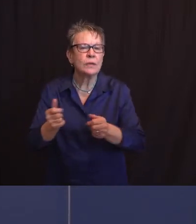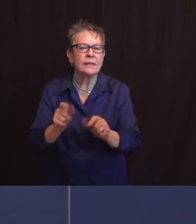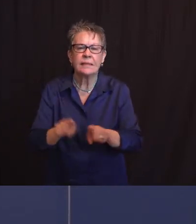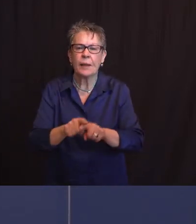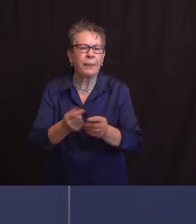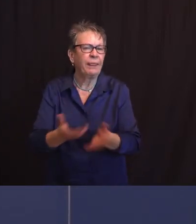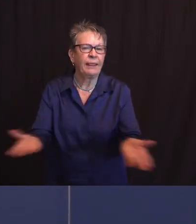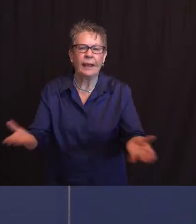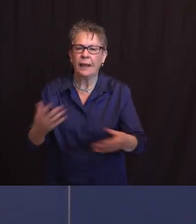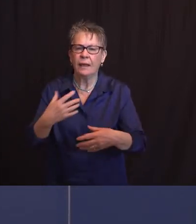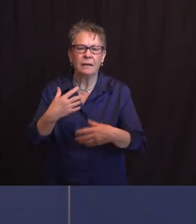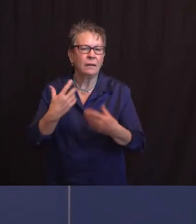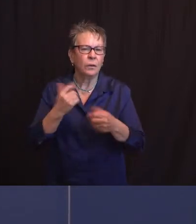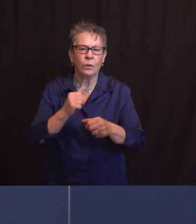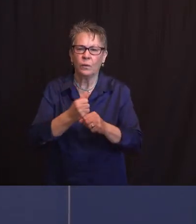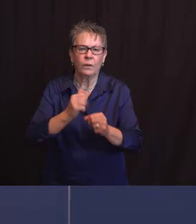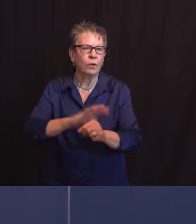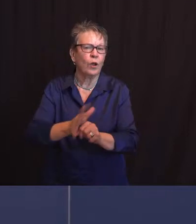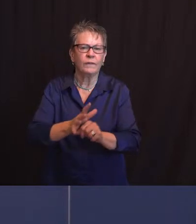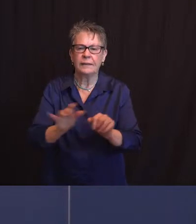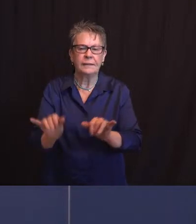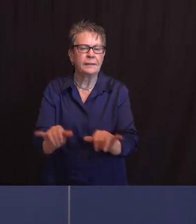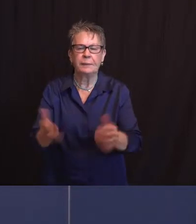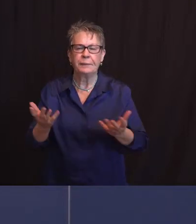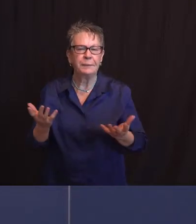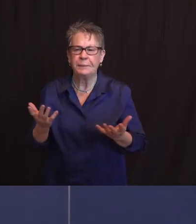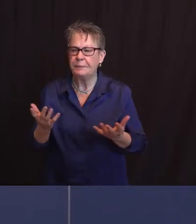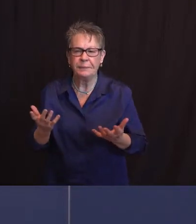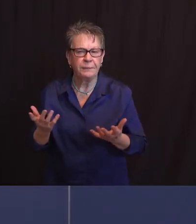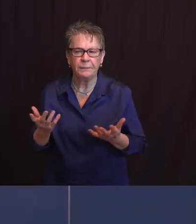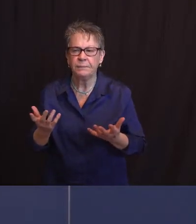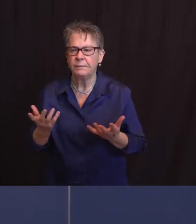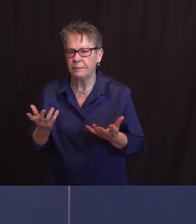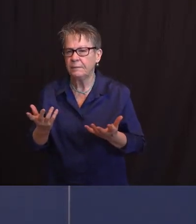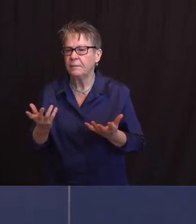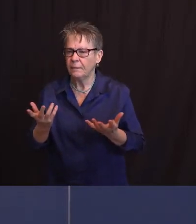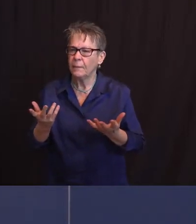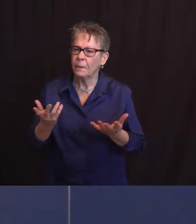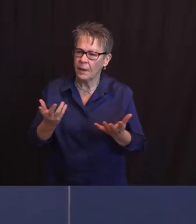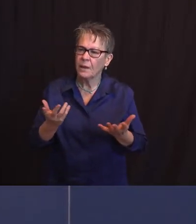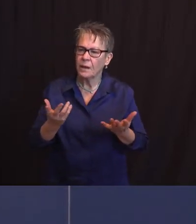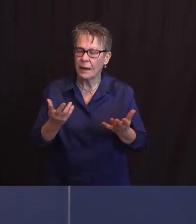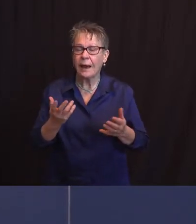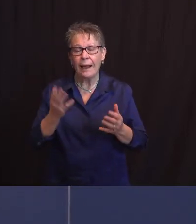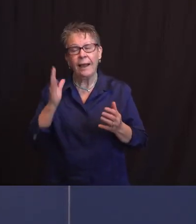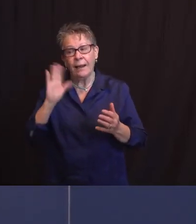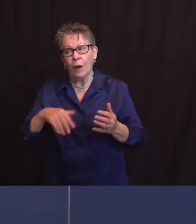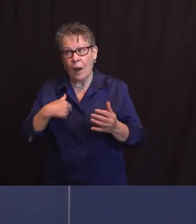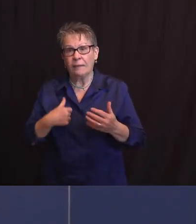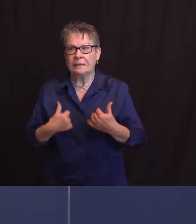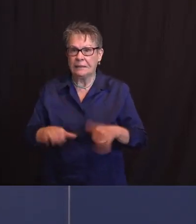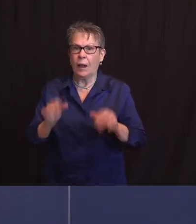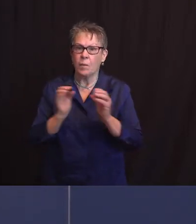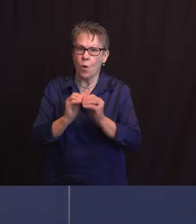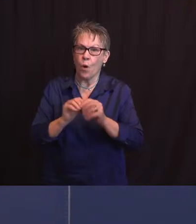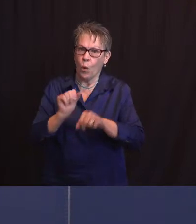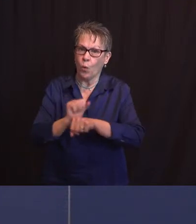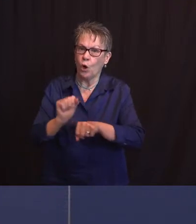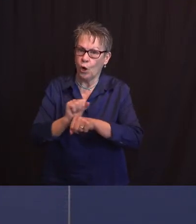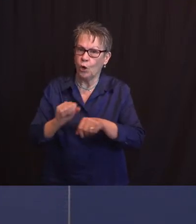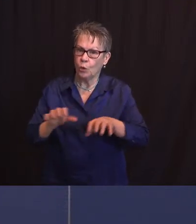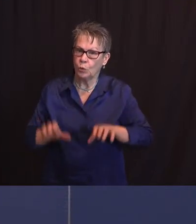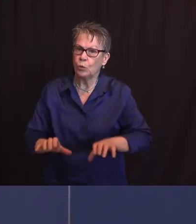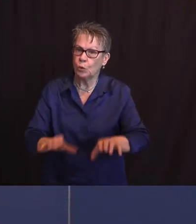the transmission. But that said, we have a lot of work to do, not only here in New Jersey, but also nationally, as far